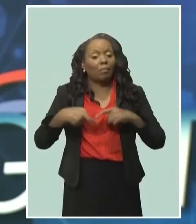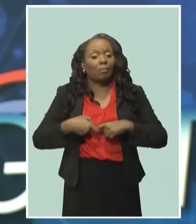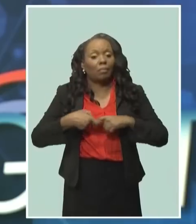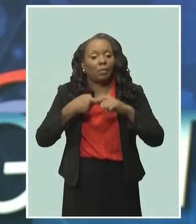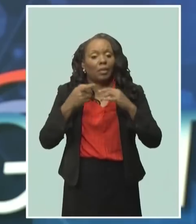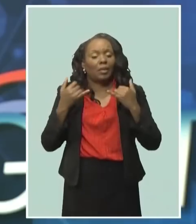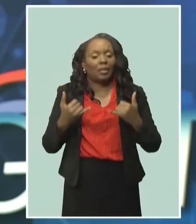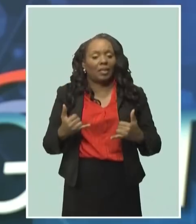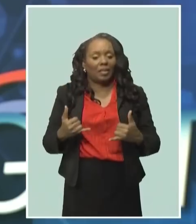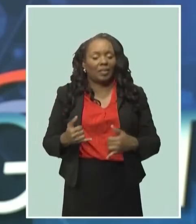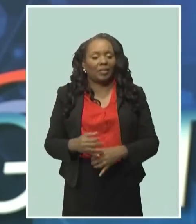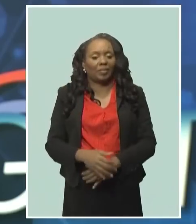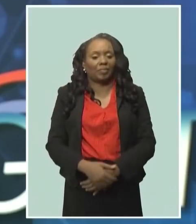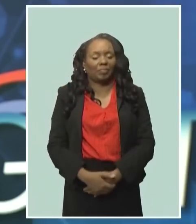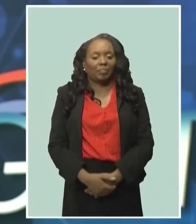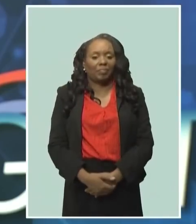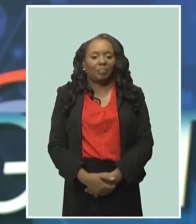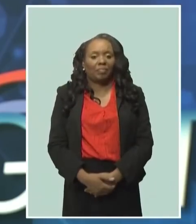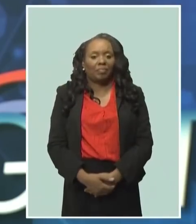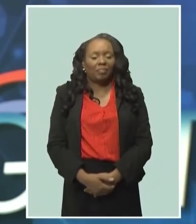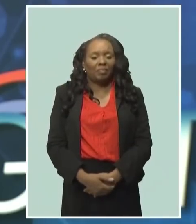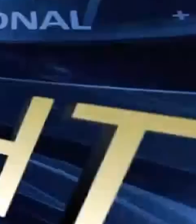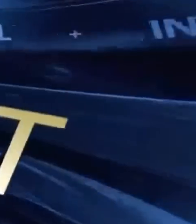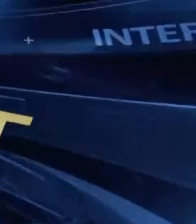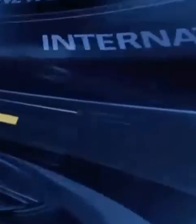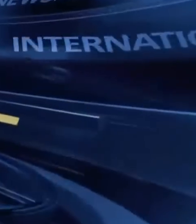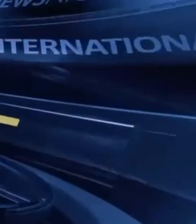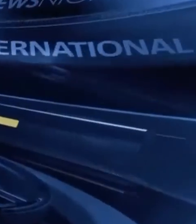for front-of-package label warnings.